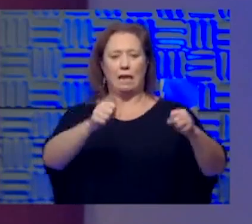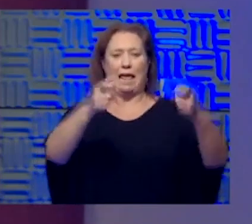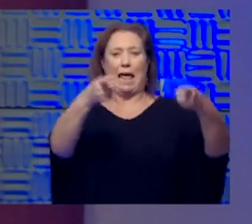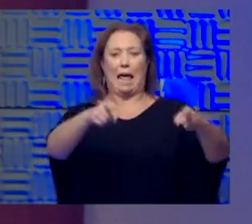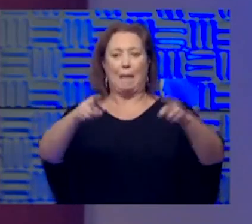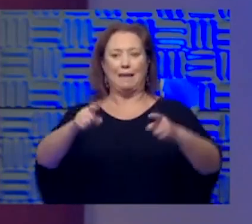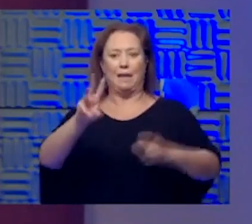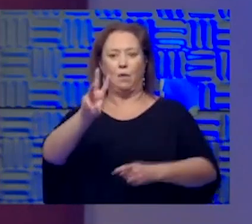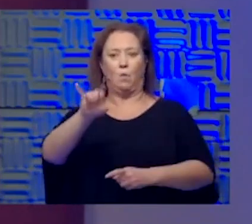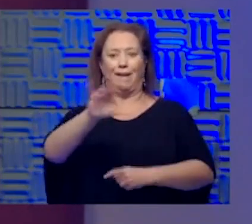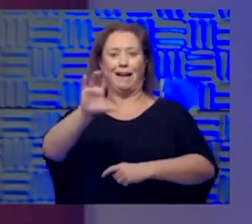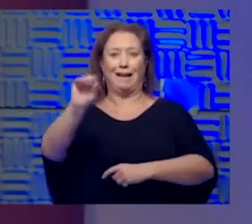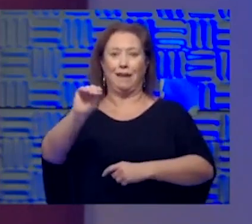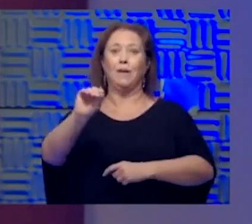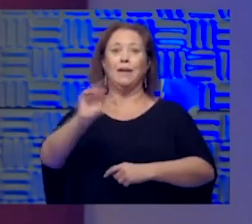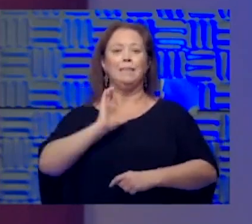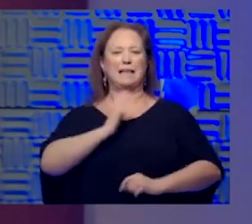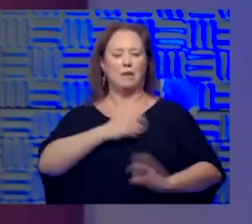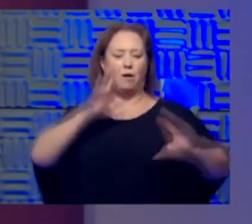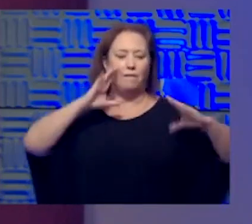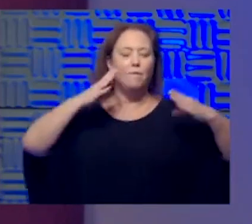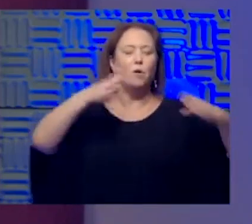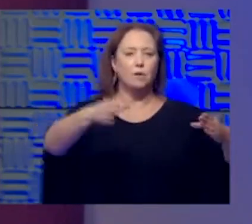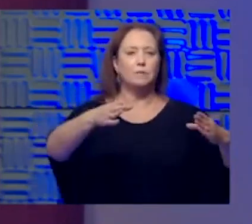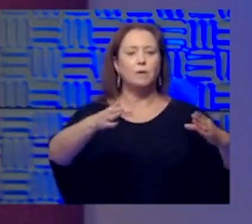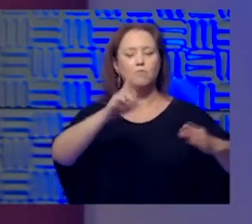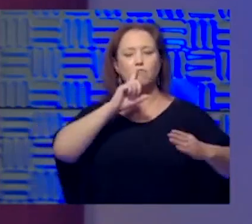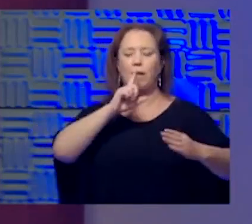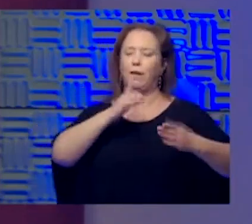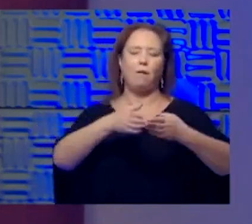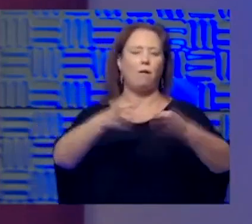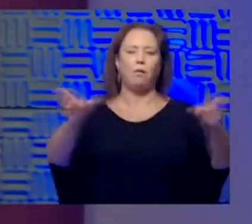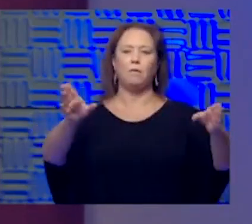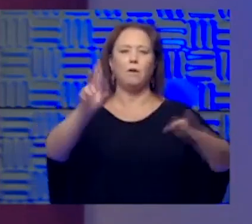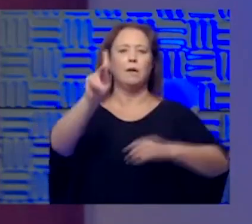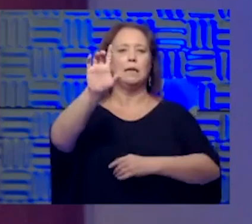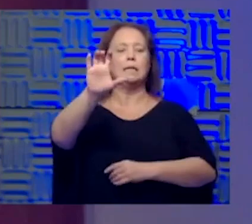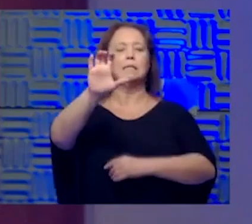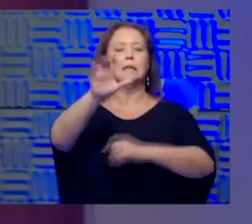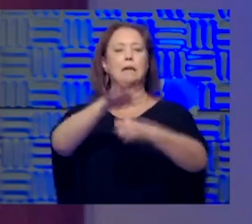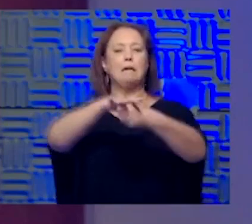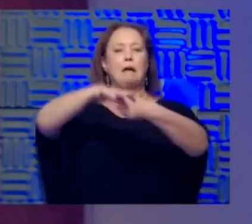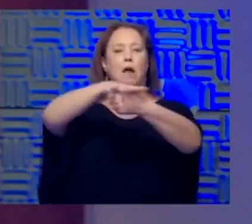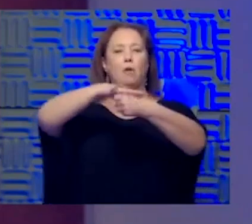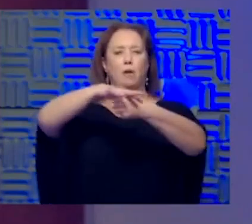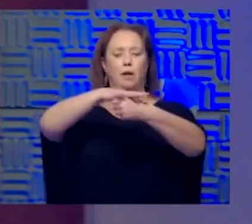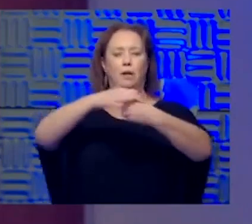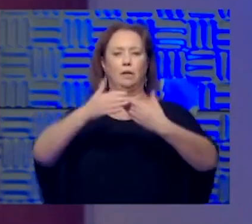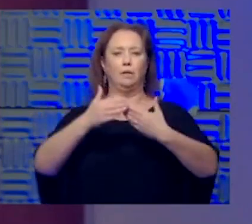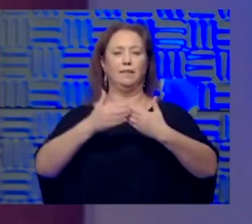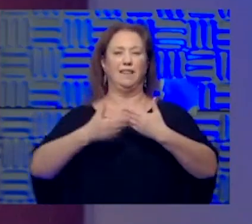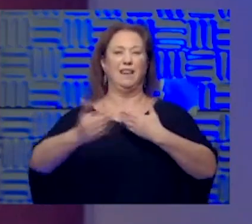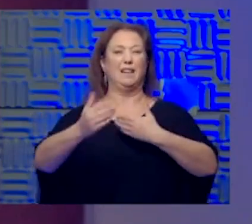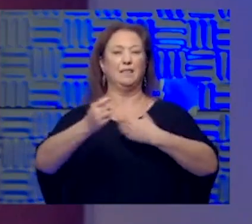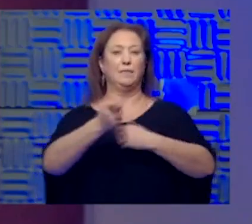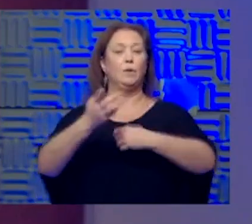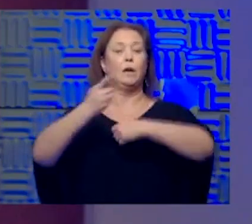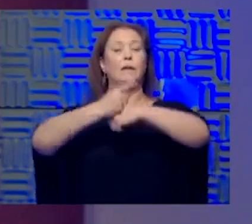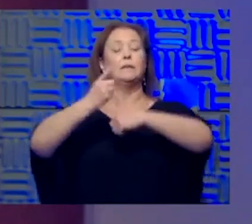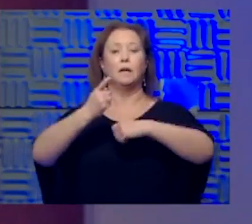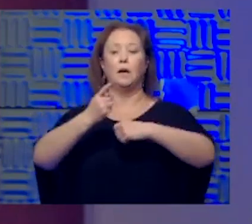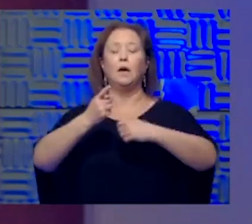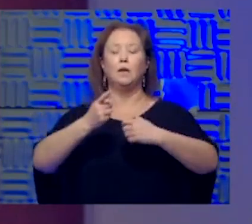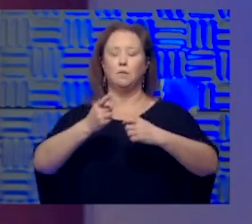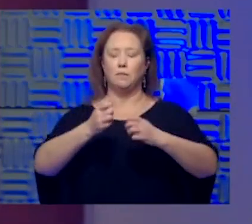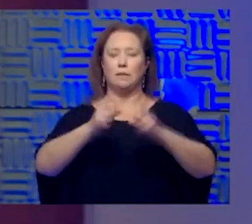in Wyandotte County, because that's kind of our focus, but really it will be going on across the Kansas City metro in the coming days, and there will be a whole